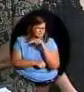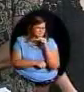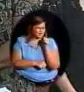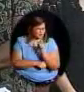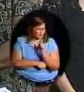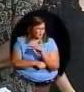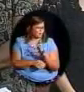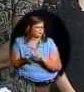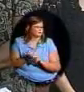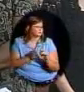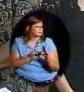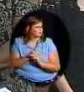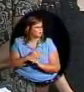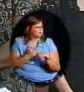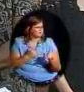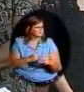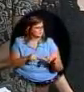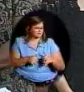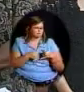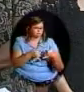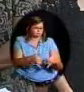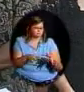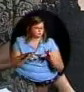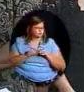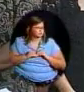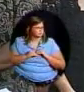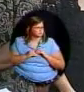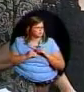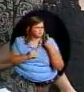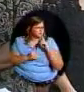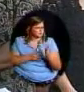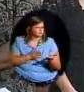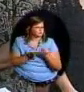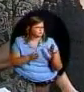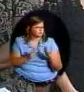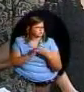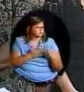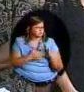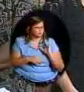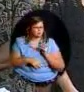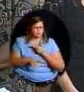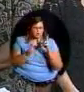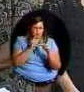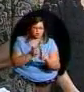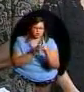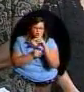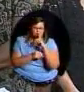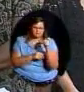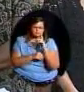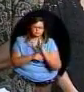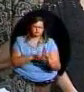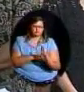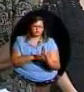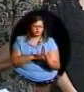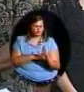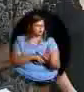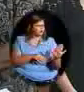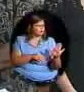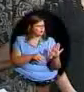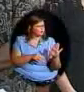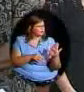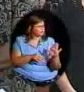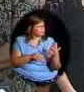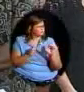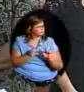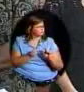as she receives this plaque from the county for her service to the community, we are honoring her for the legacy of student opportunities that